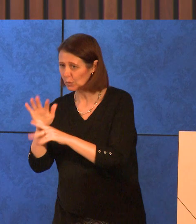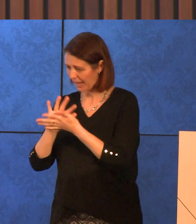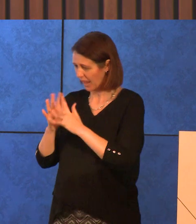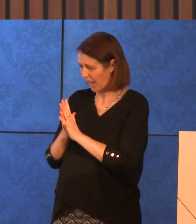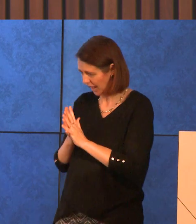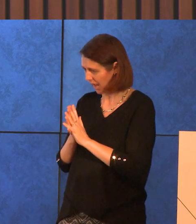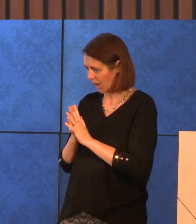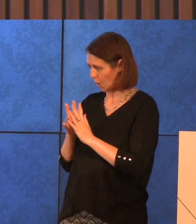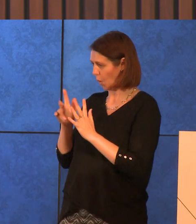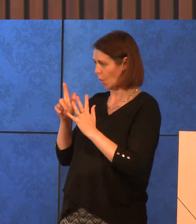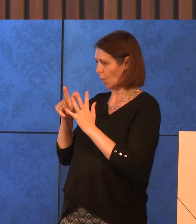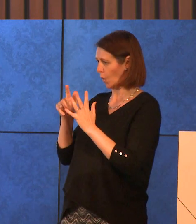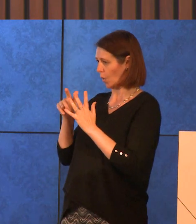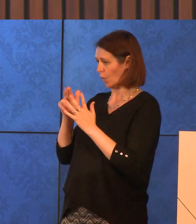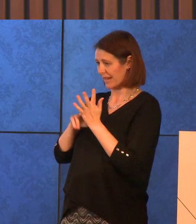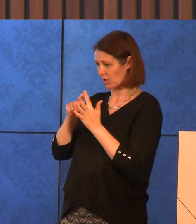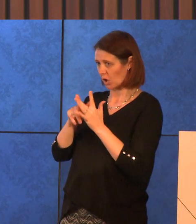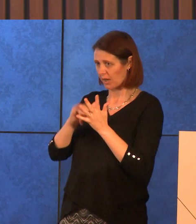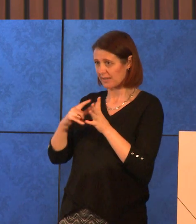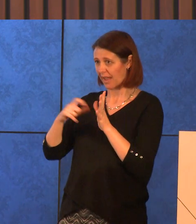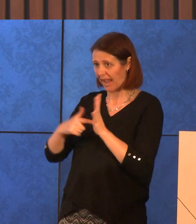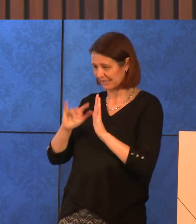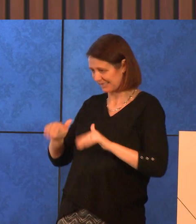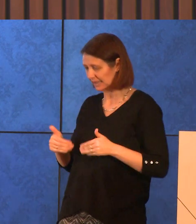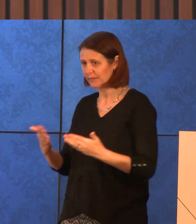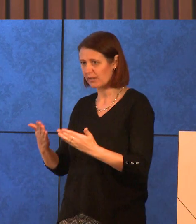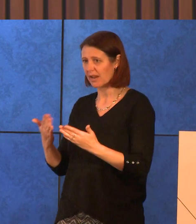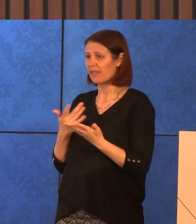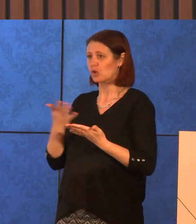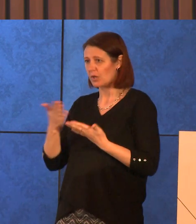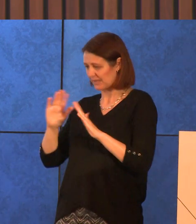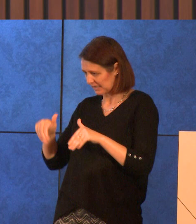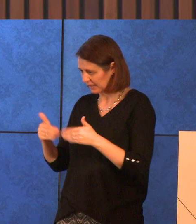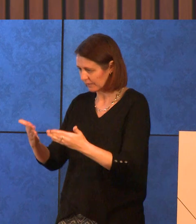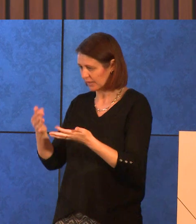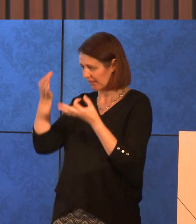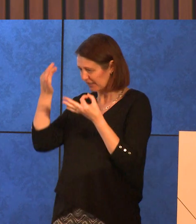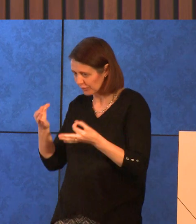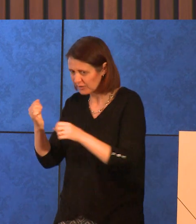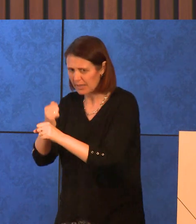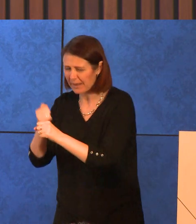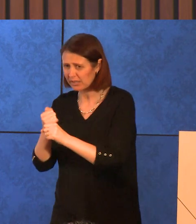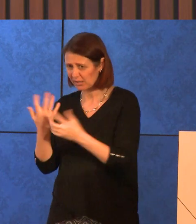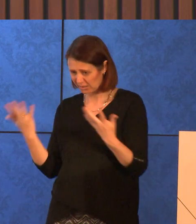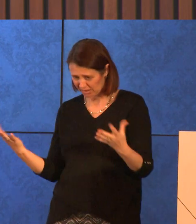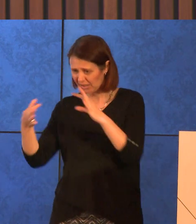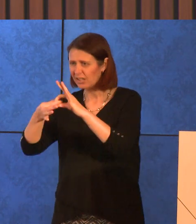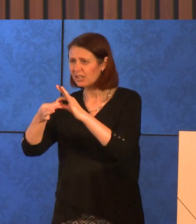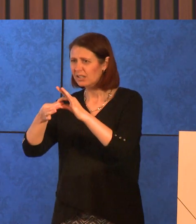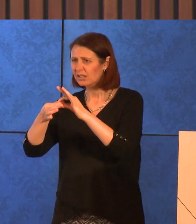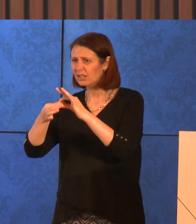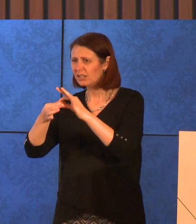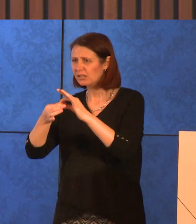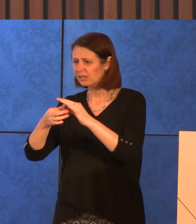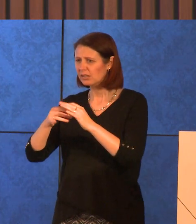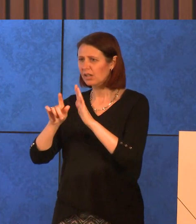way the NDIS Act is delivered and services delivered, decisions are made by the agency on